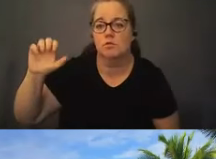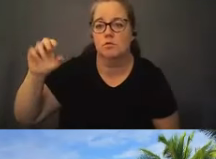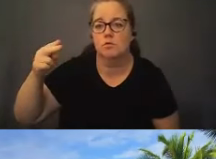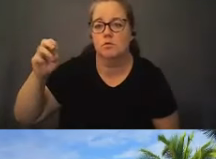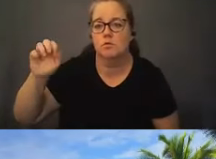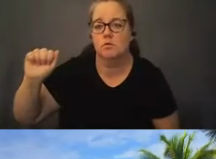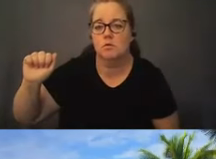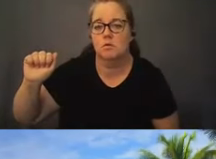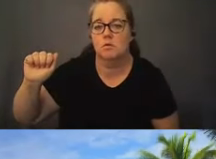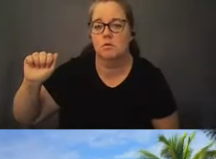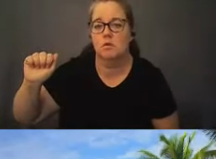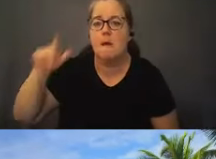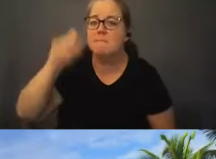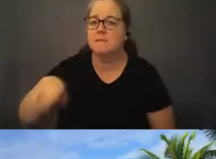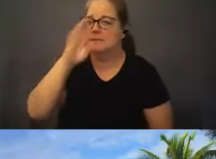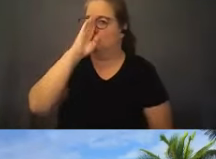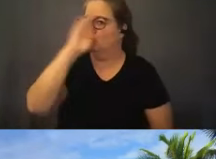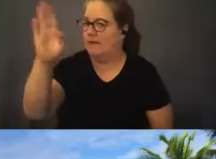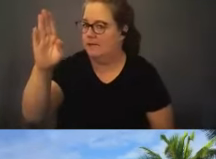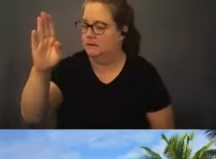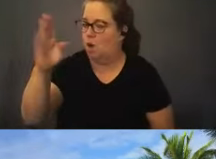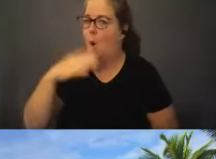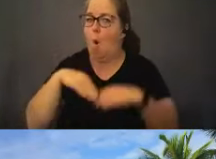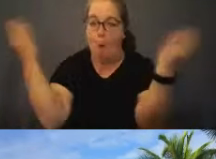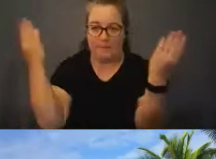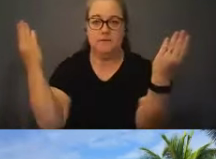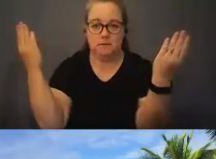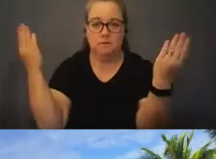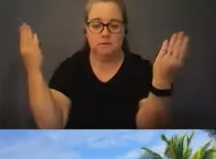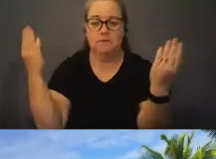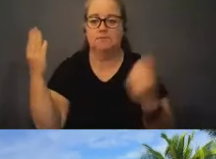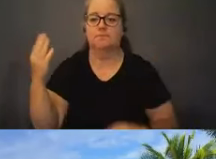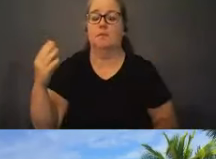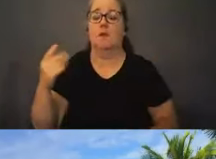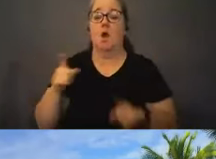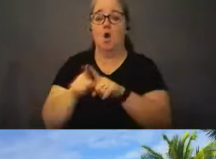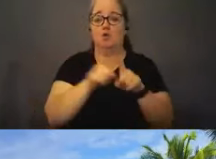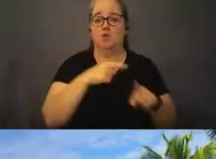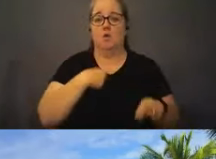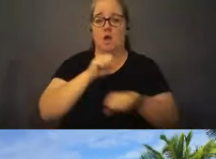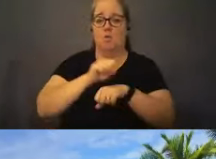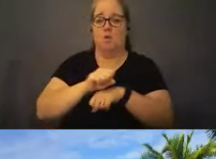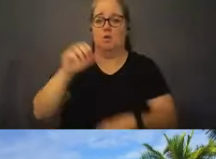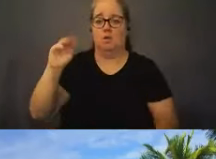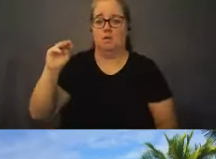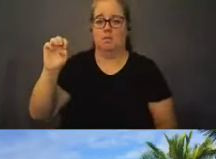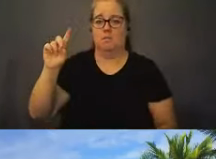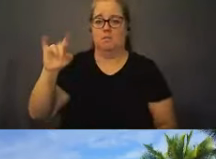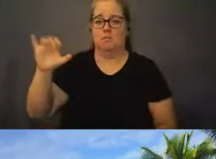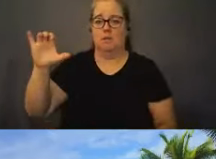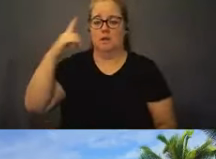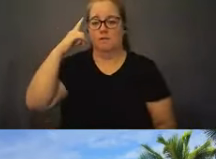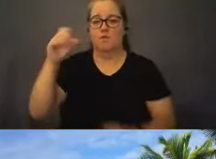be straight, okay? I also work as a medic at sports events, and I've had